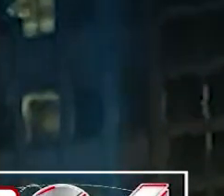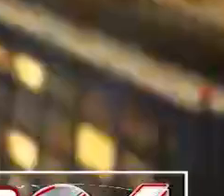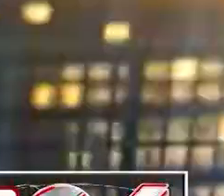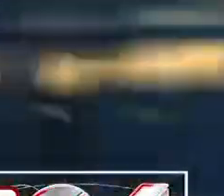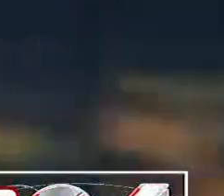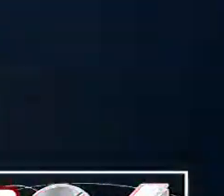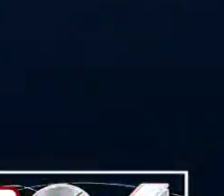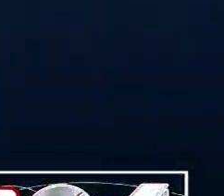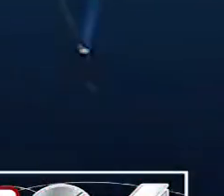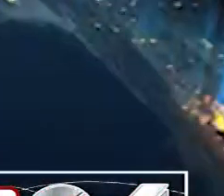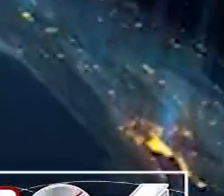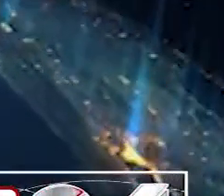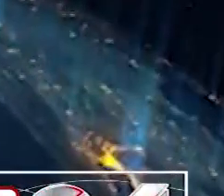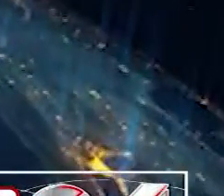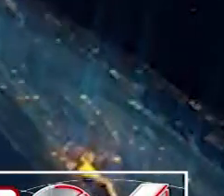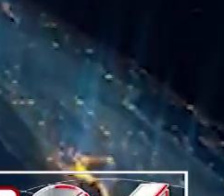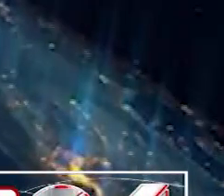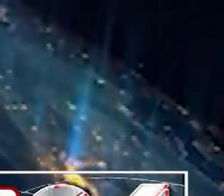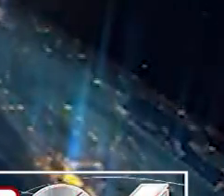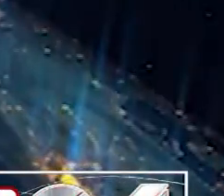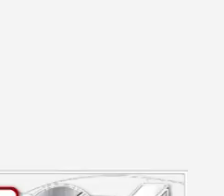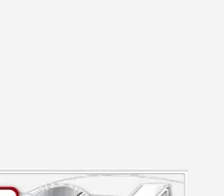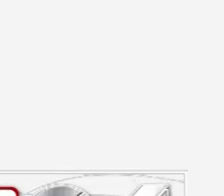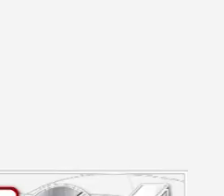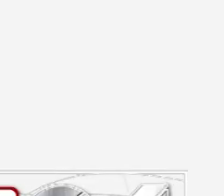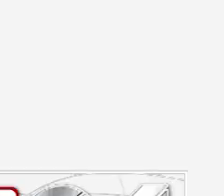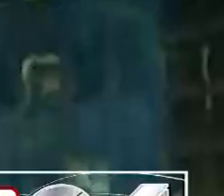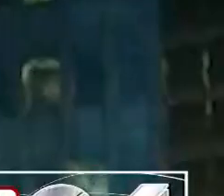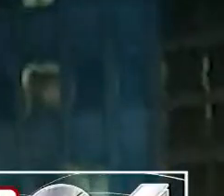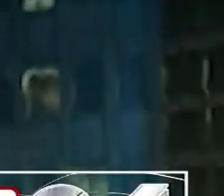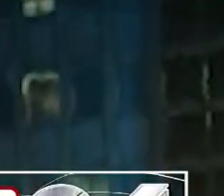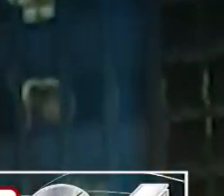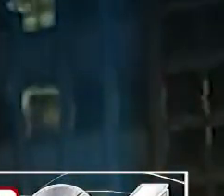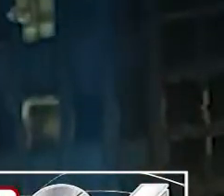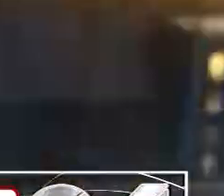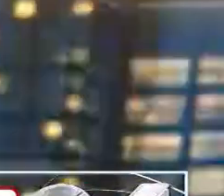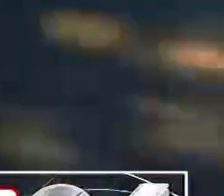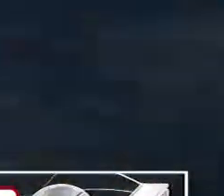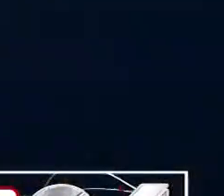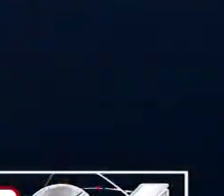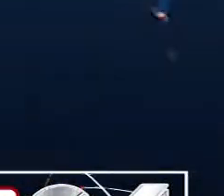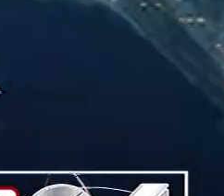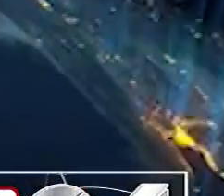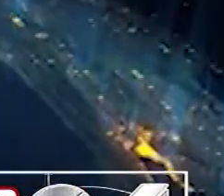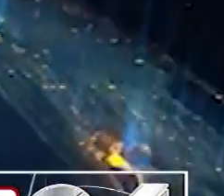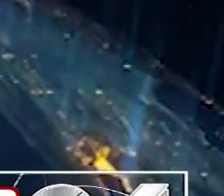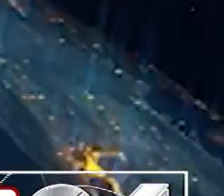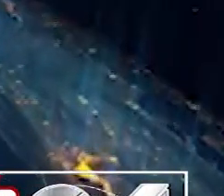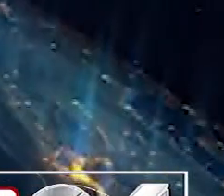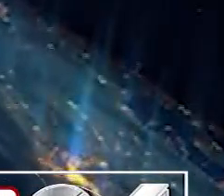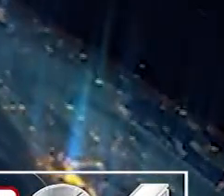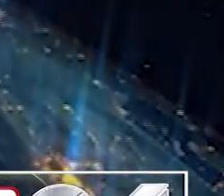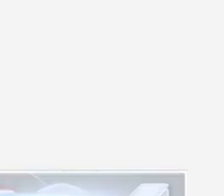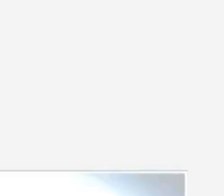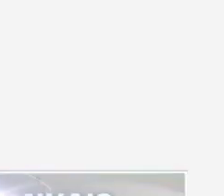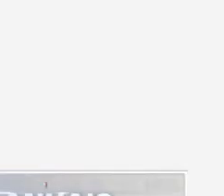SLT Mobitel Fiber, the fiber of the nation. SLT Mobitel Fiber, the fiber of